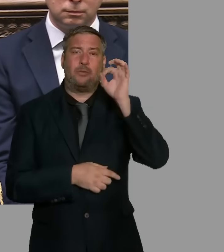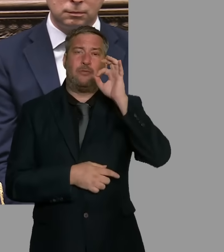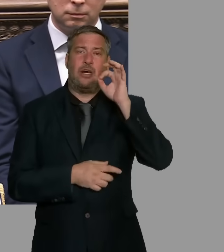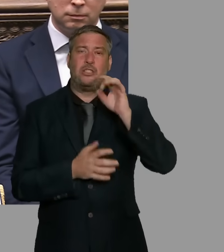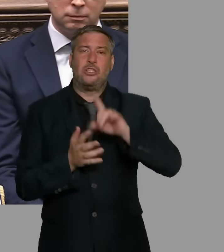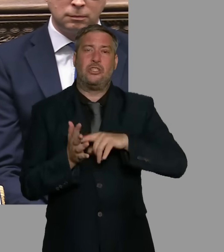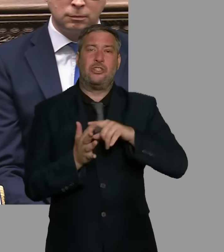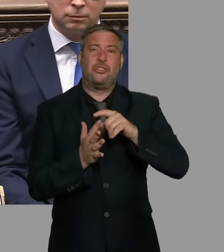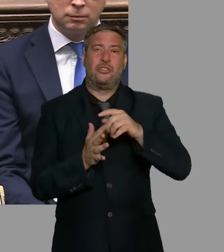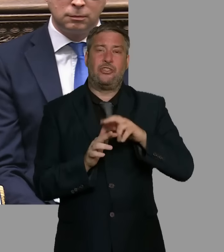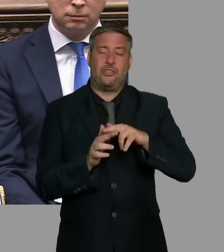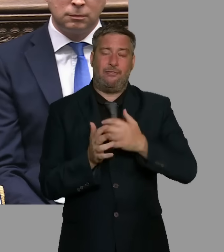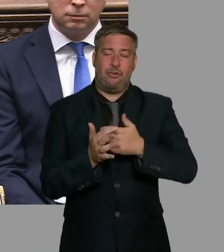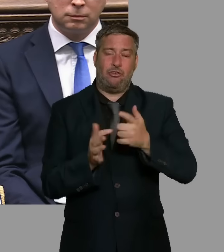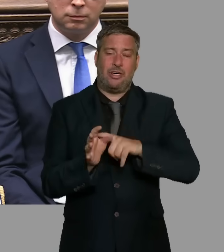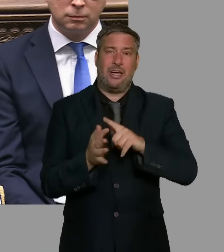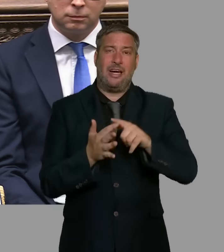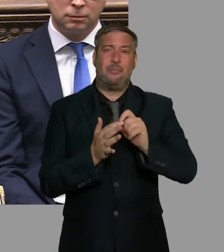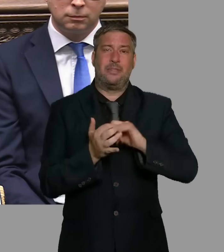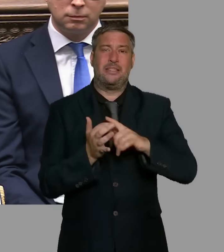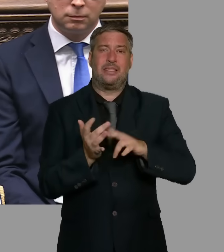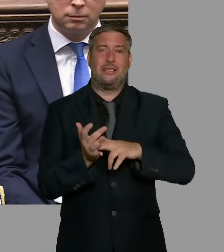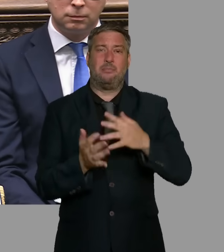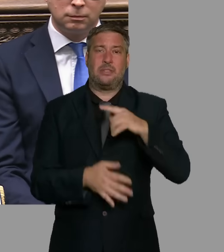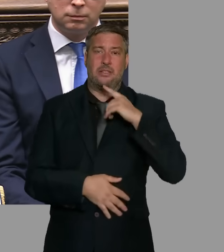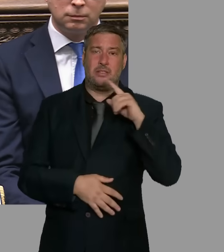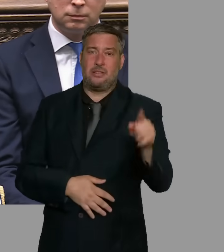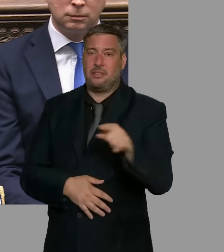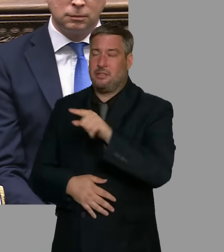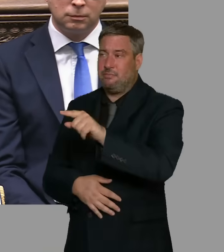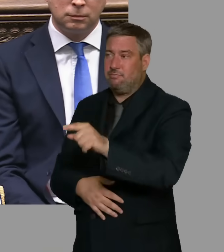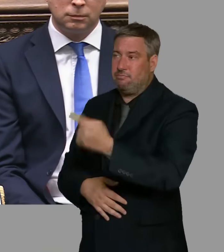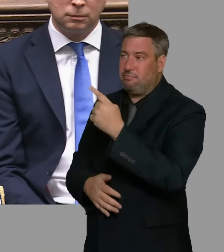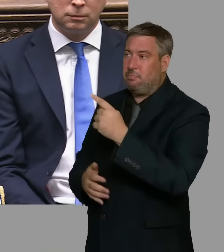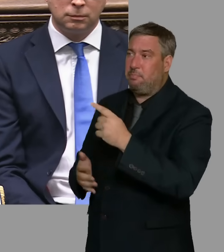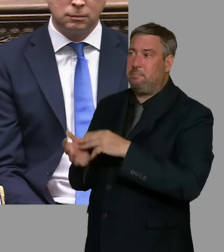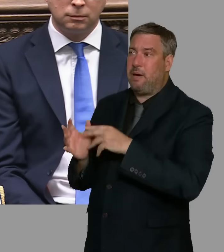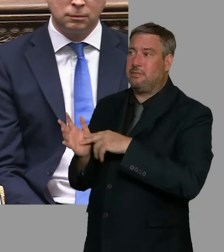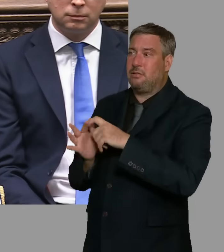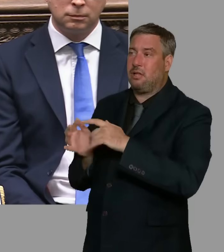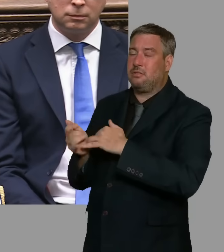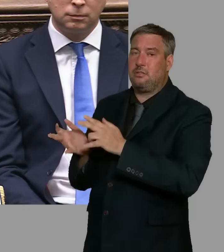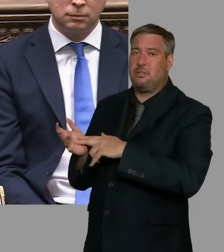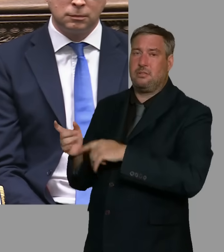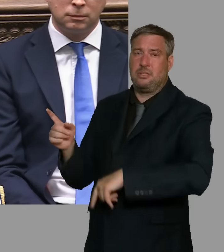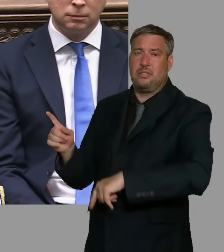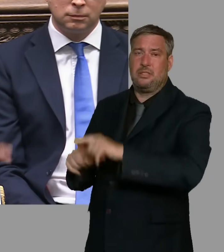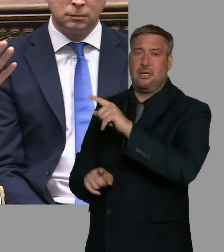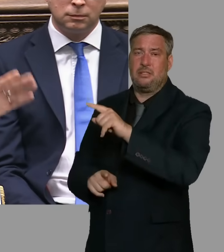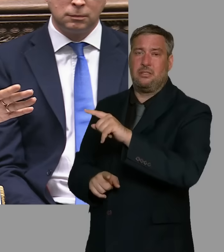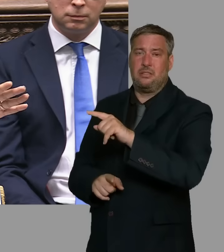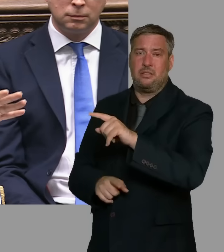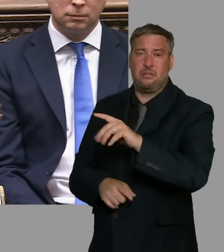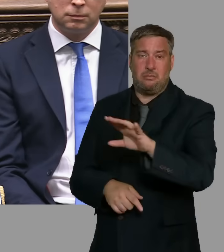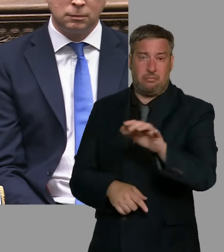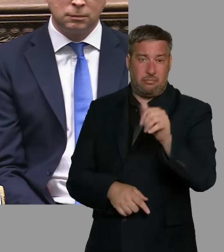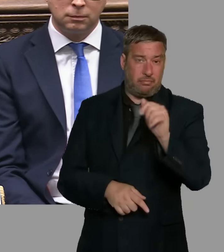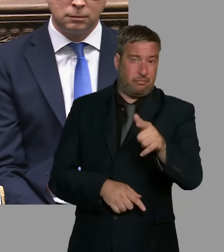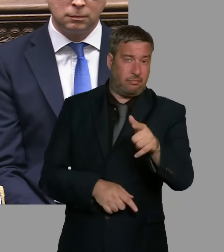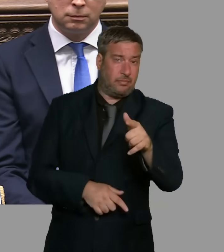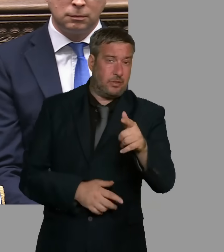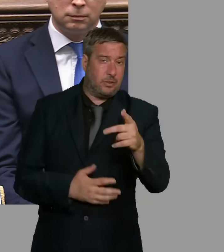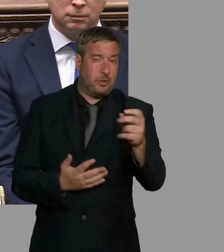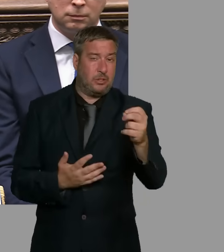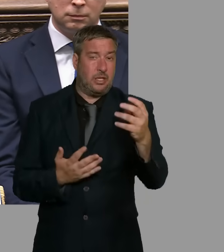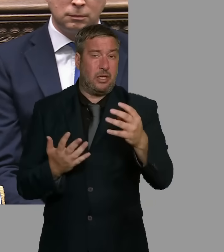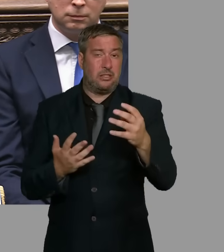convicted of child prostitution and sex trafficking that took place between 2002 and 2005. That is the